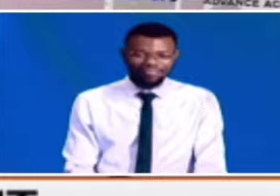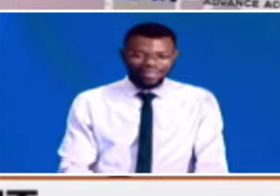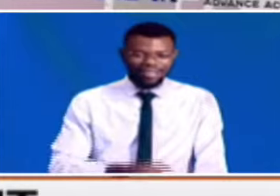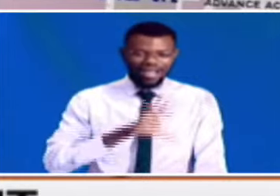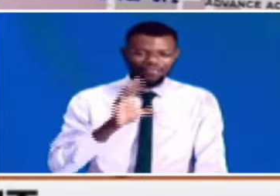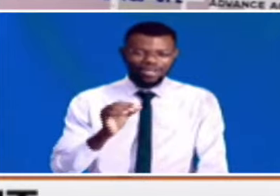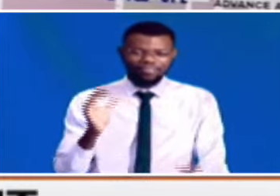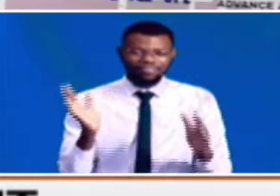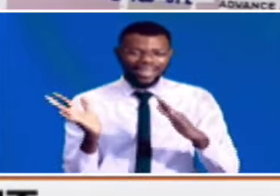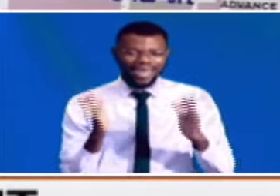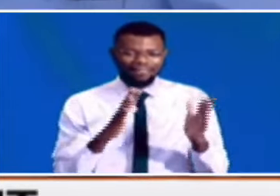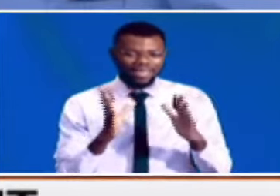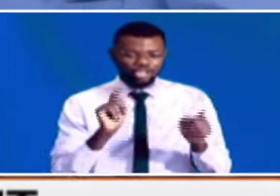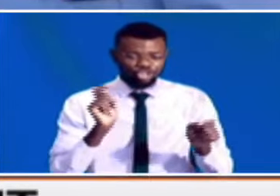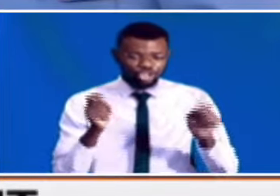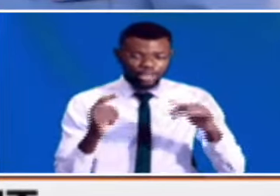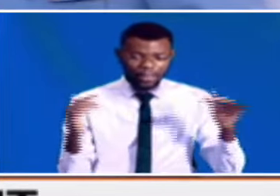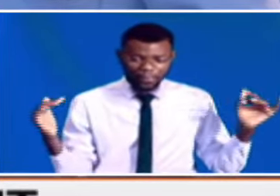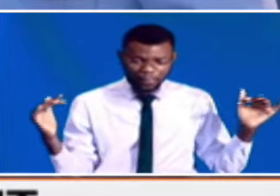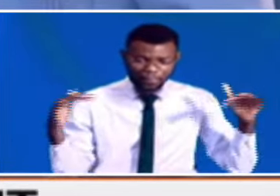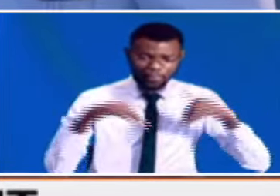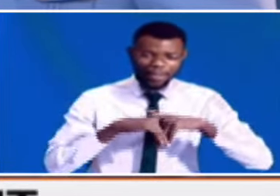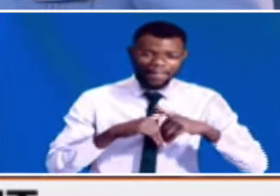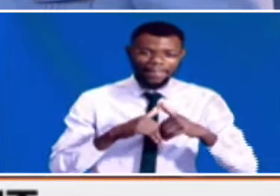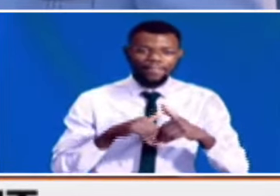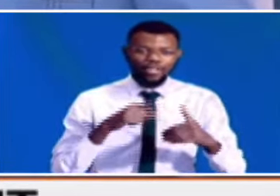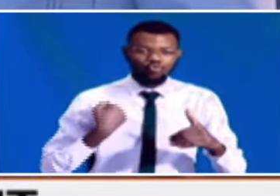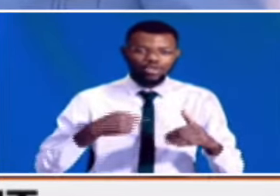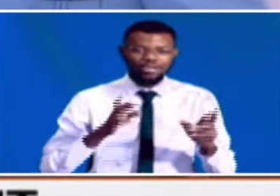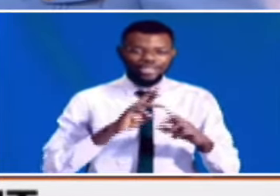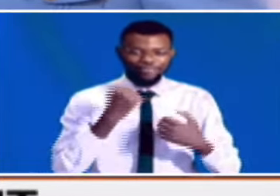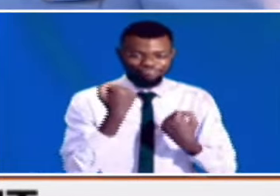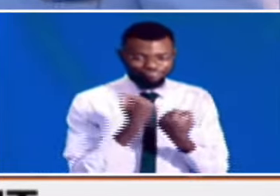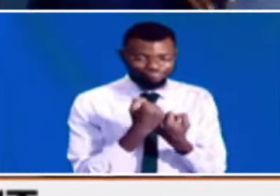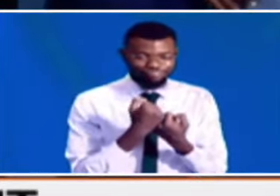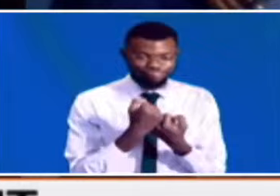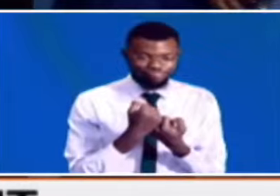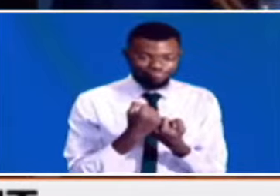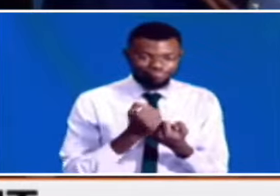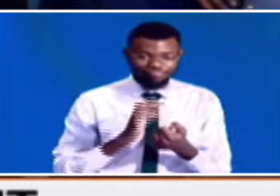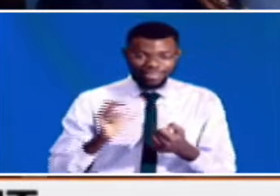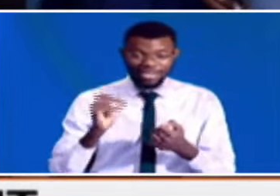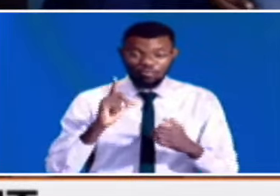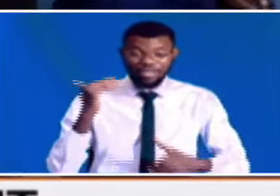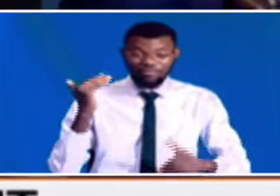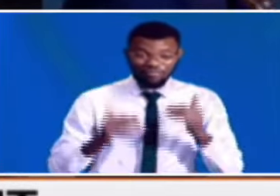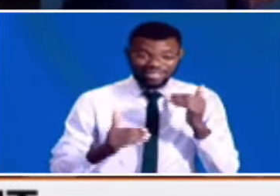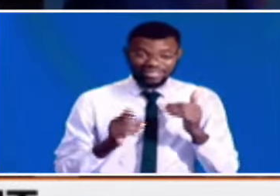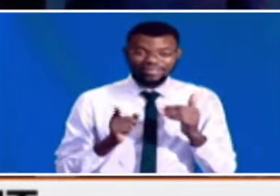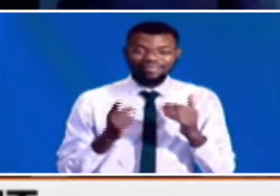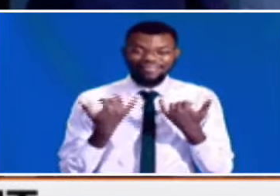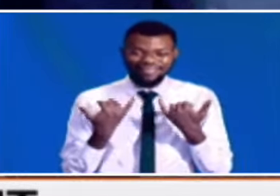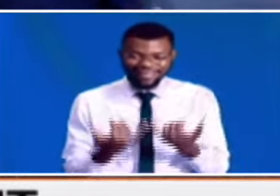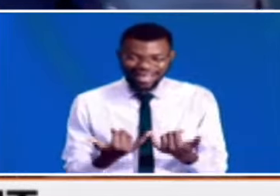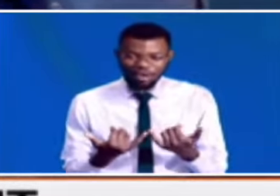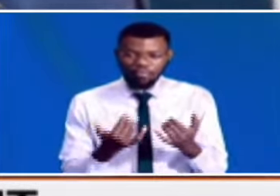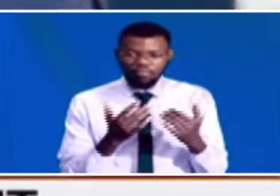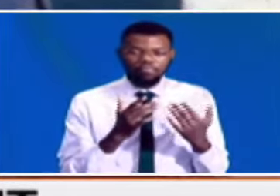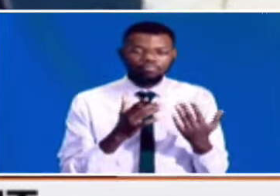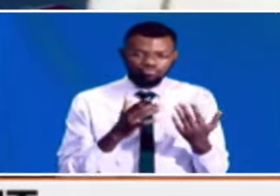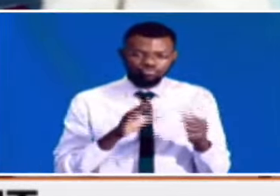Summit, we are part of it. The University of Nairobi's Art and Design Department is taking a proactive approach,